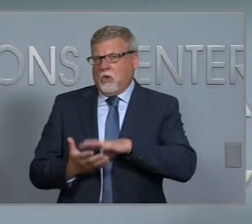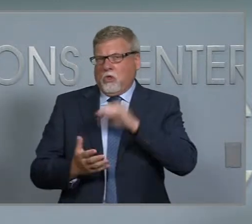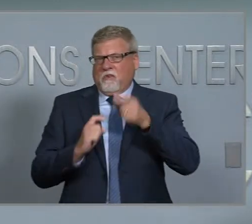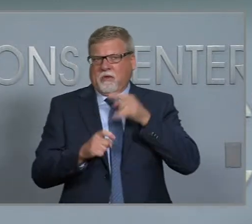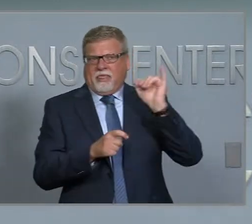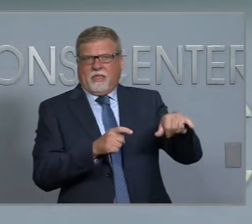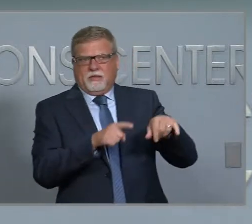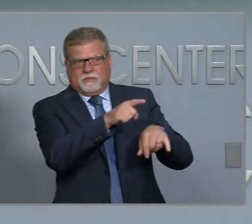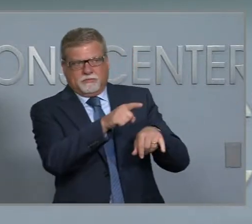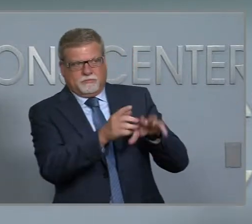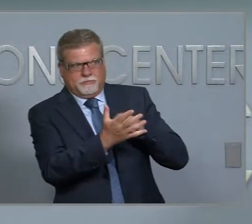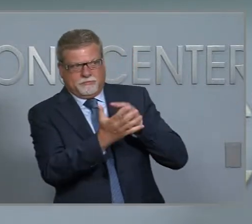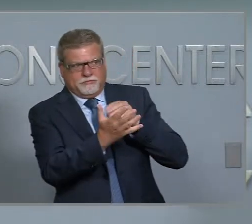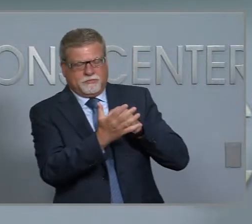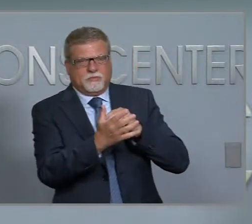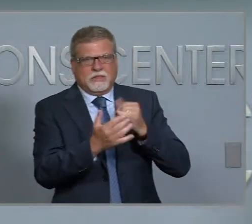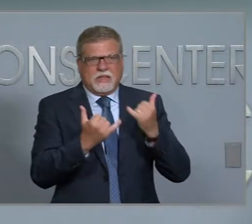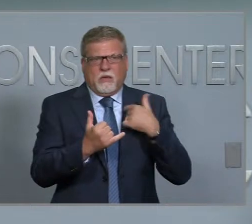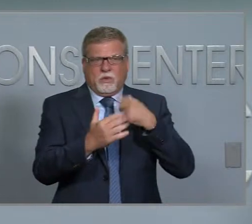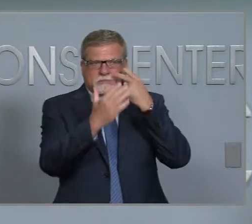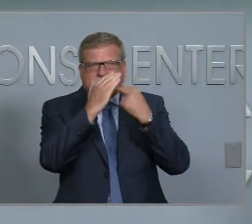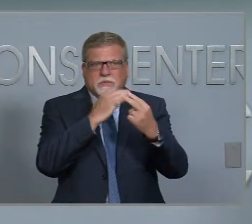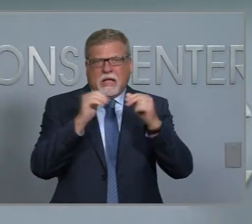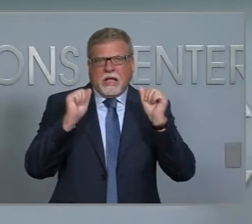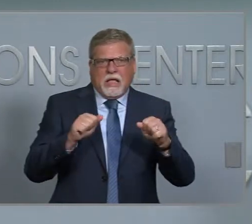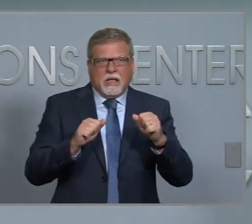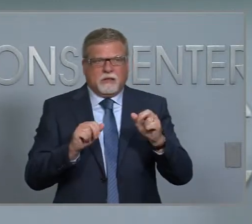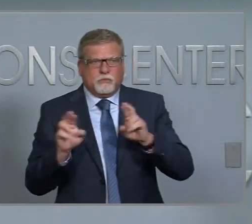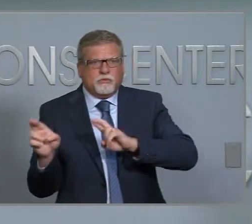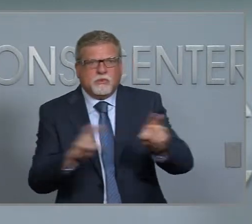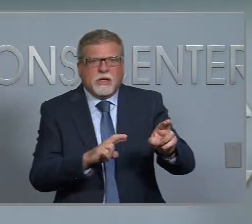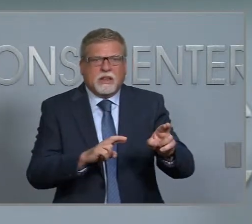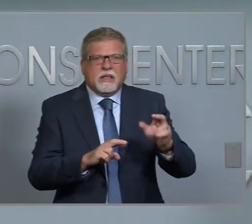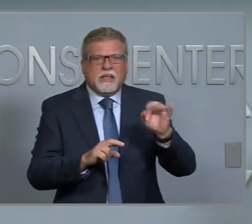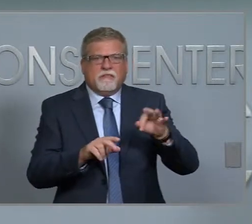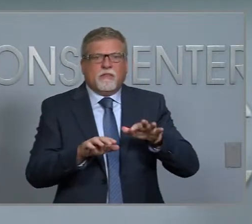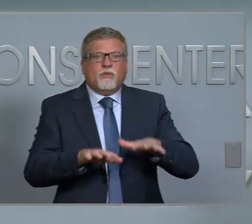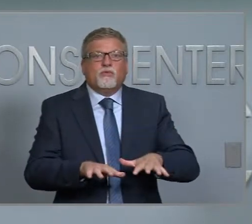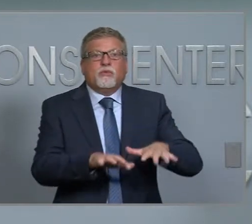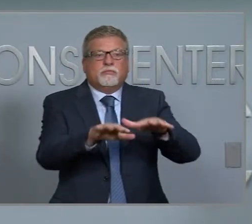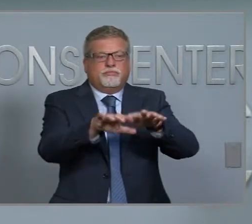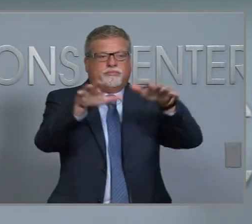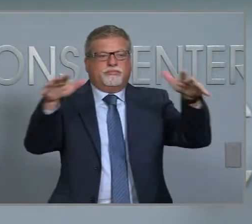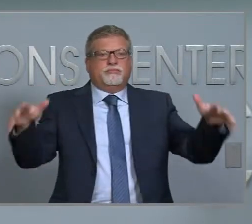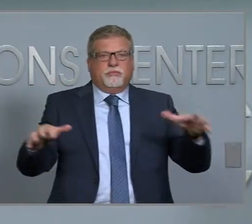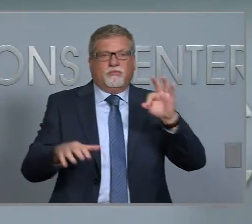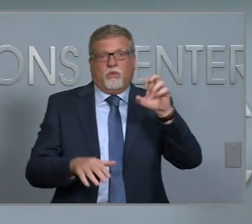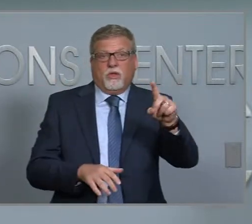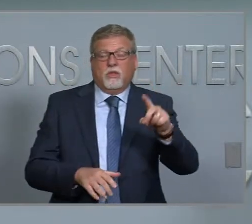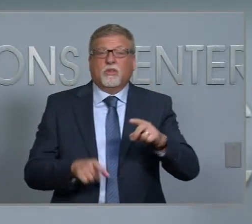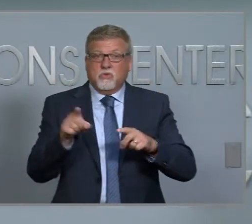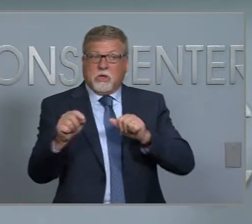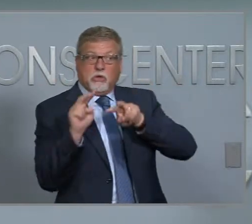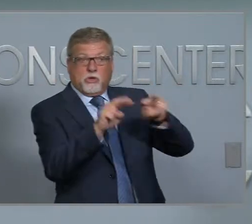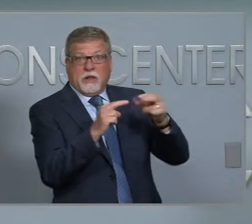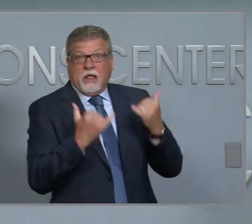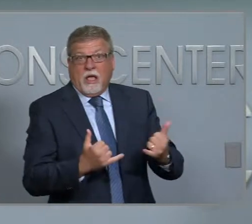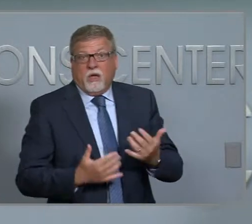lot more about what to expect. And already you can go online and look at the rivers. We